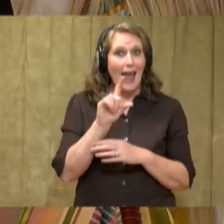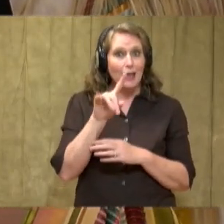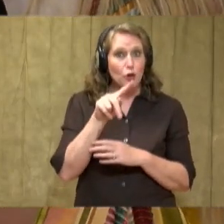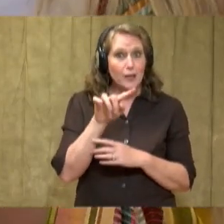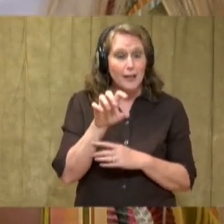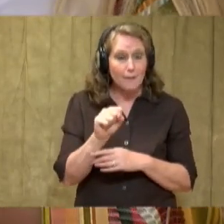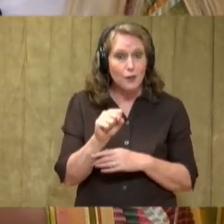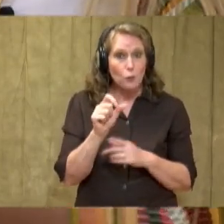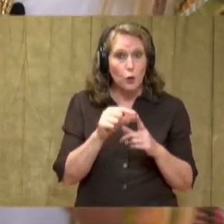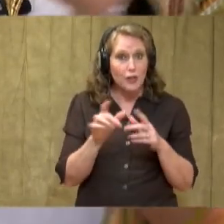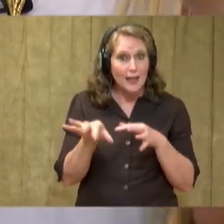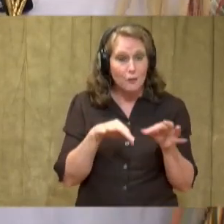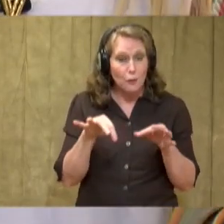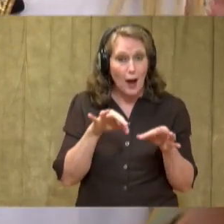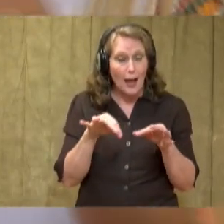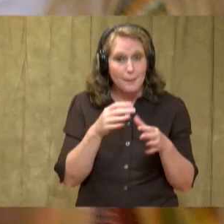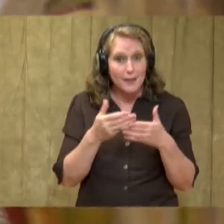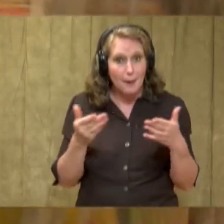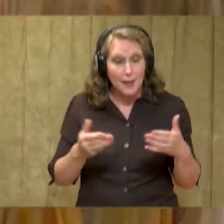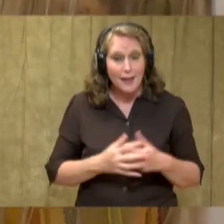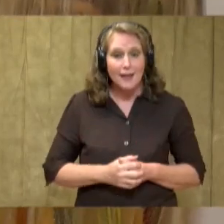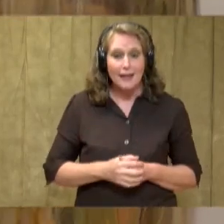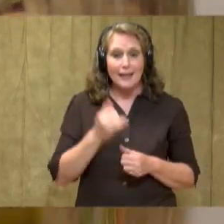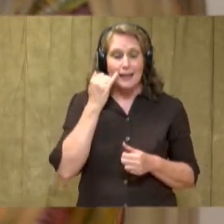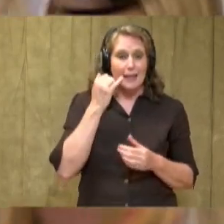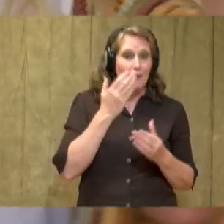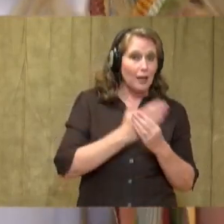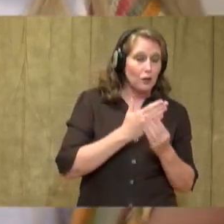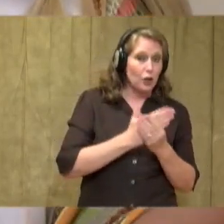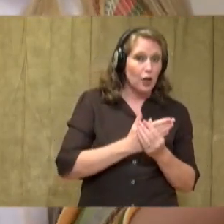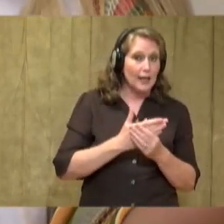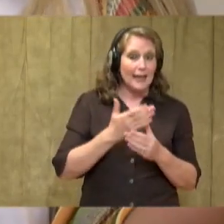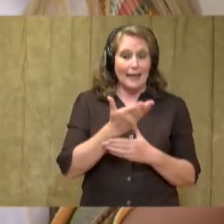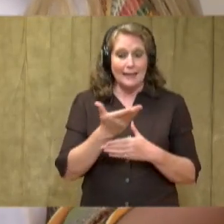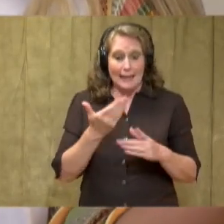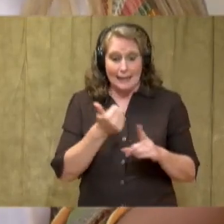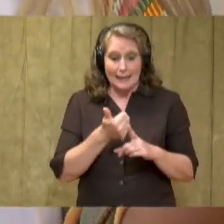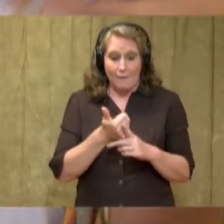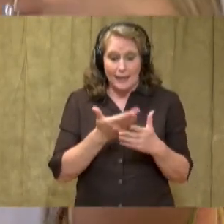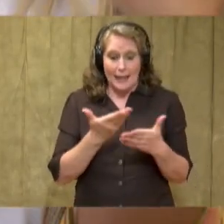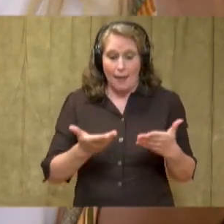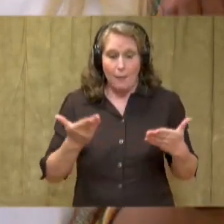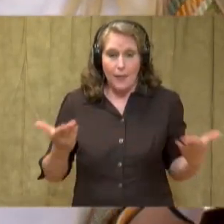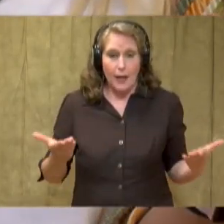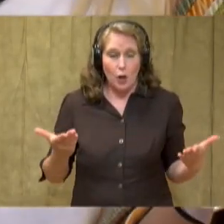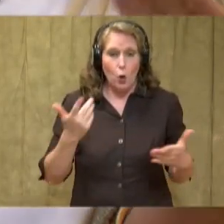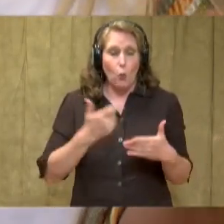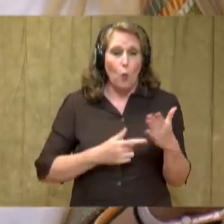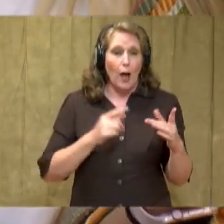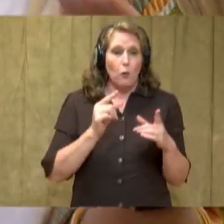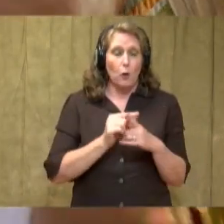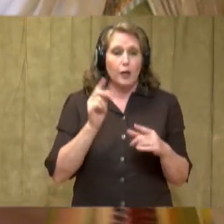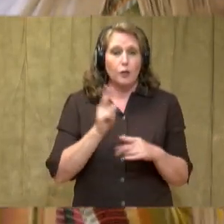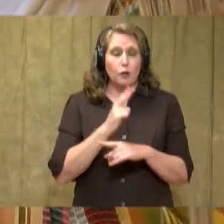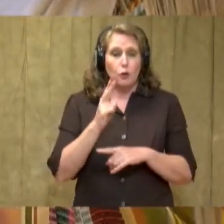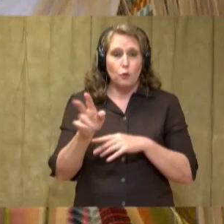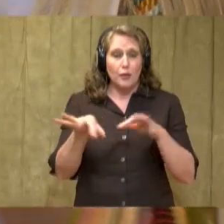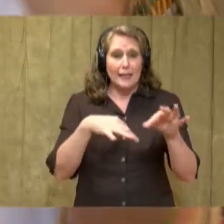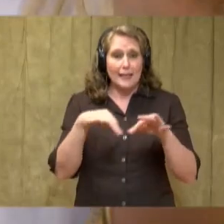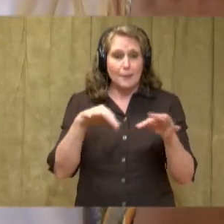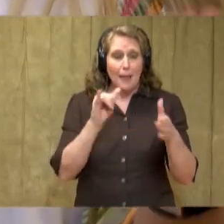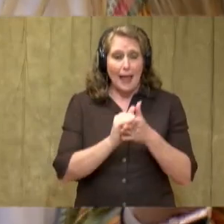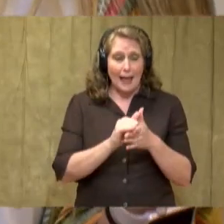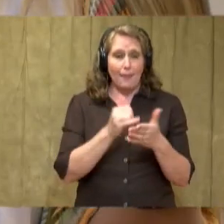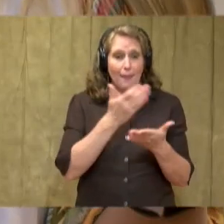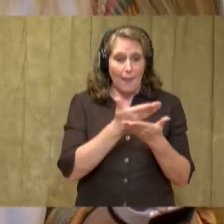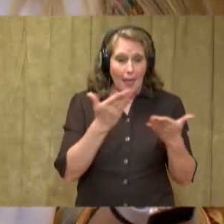page? Something that describes, so if a taco is a thing, right? What words did the author use